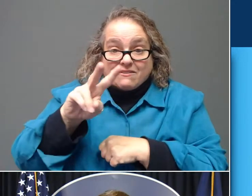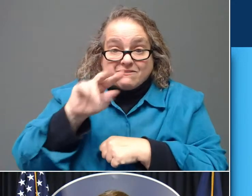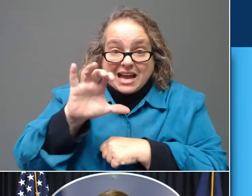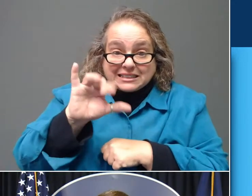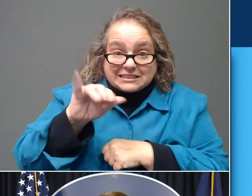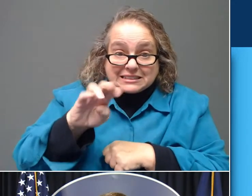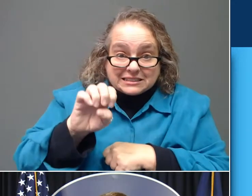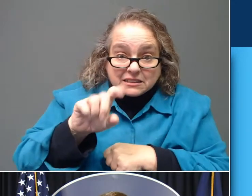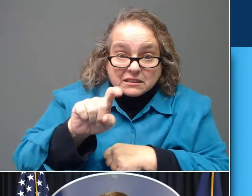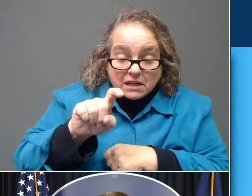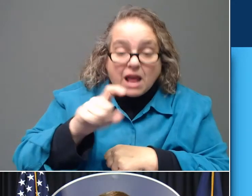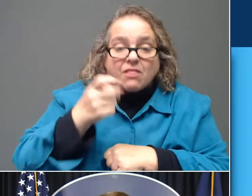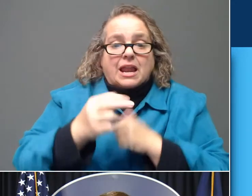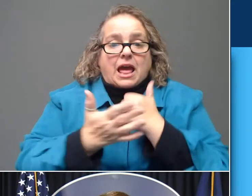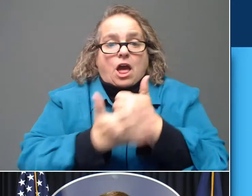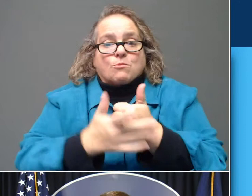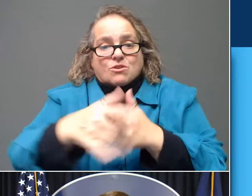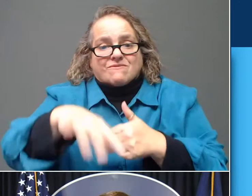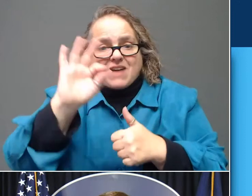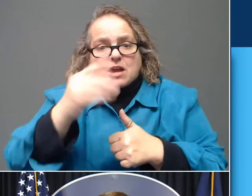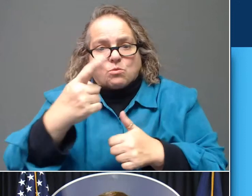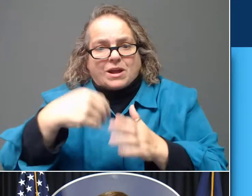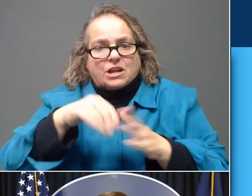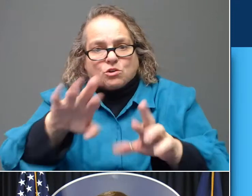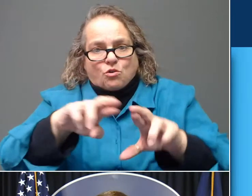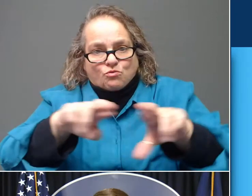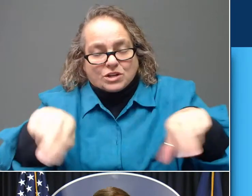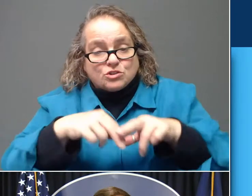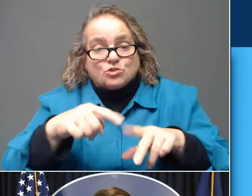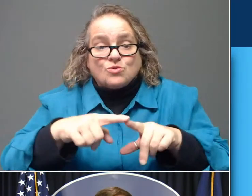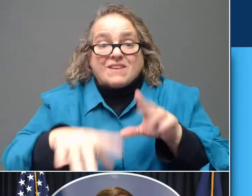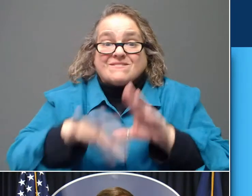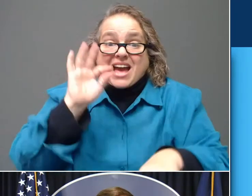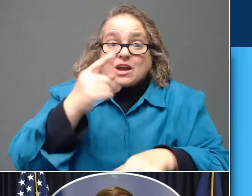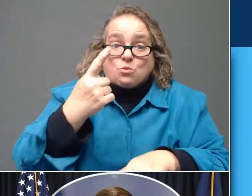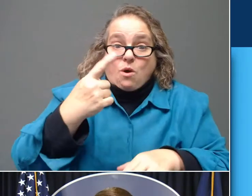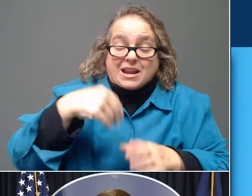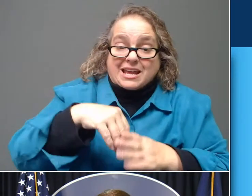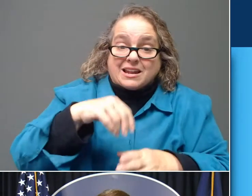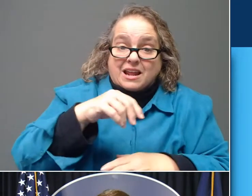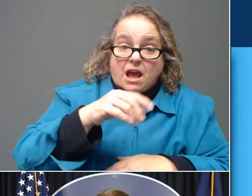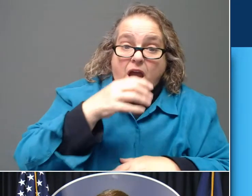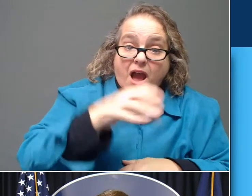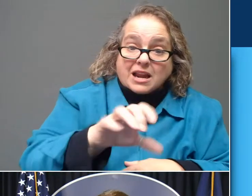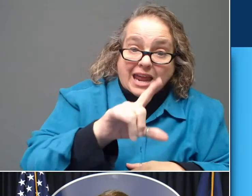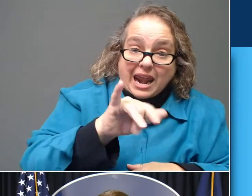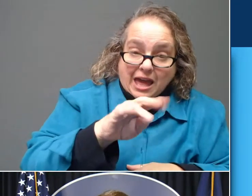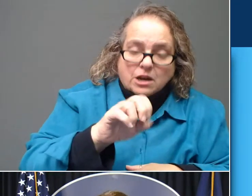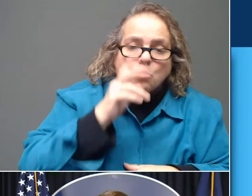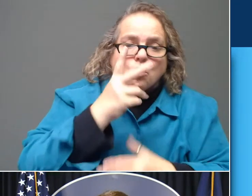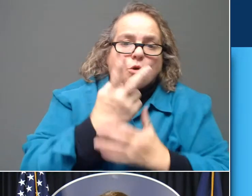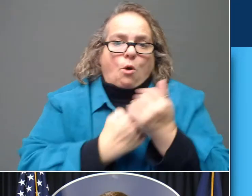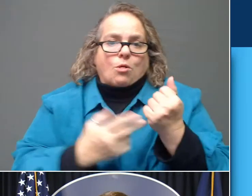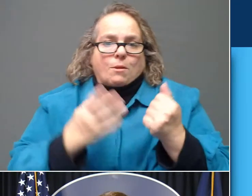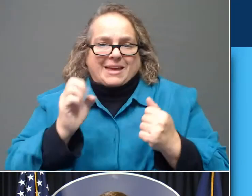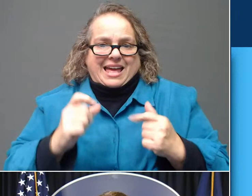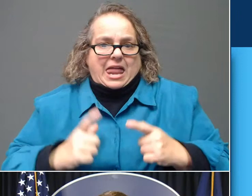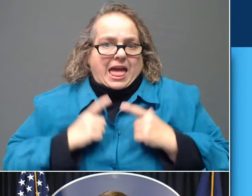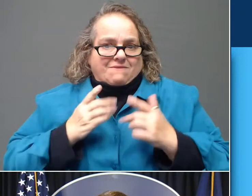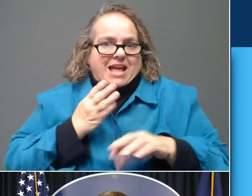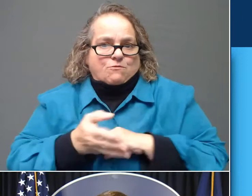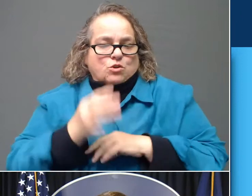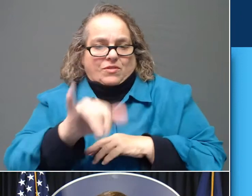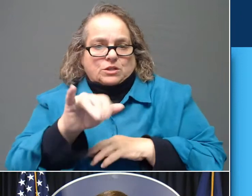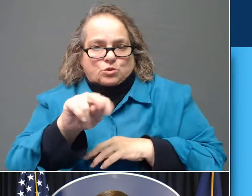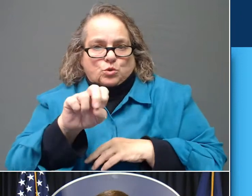region. The Find a Vaccine website and hotline will both be live after this news conference. Dr. Stack